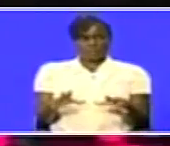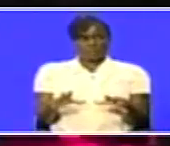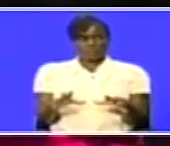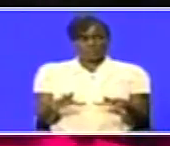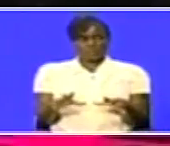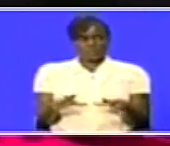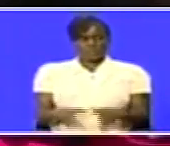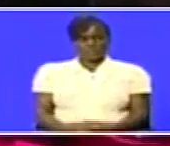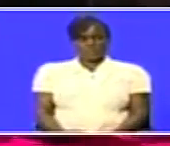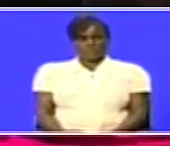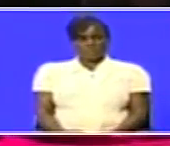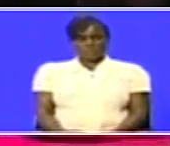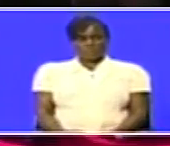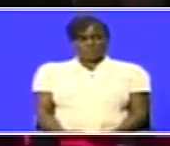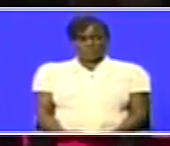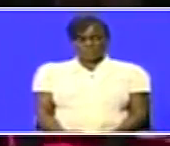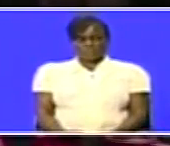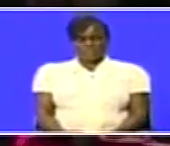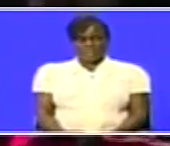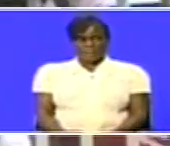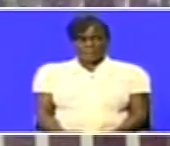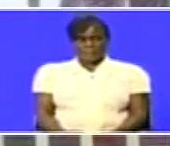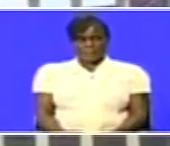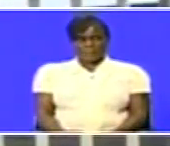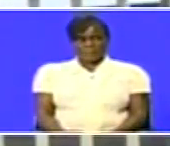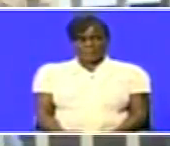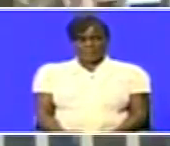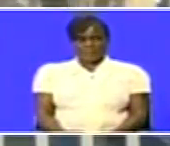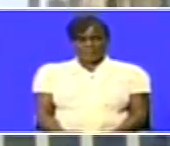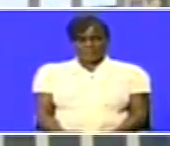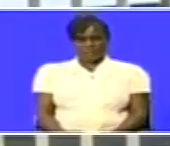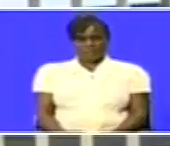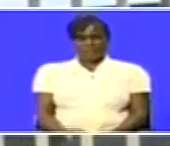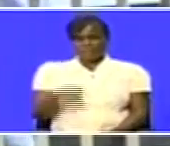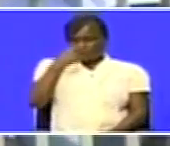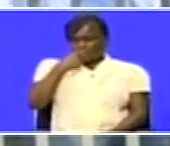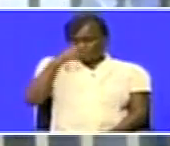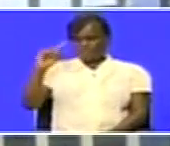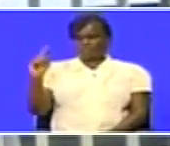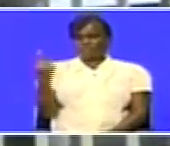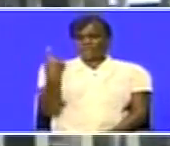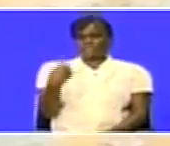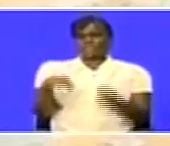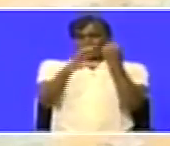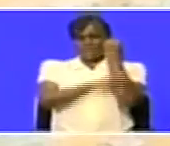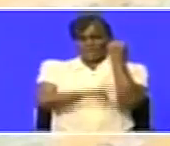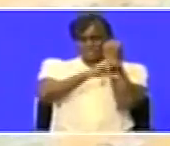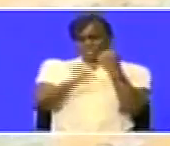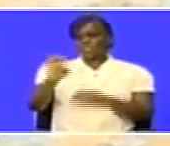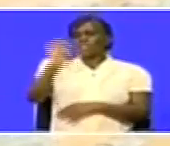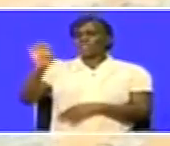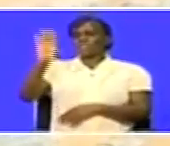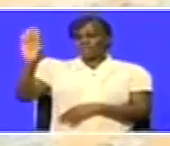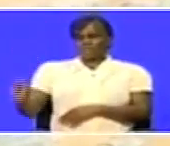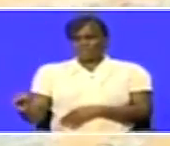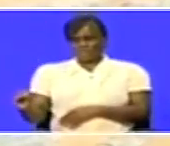major headache for the heads of state in the EAC member countries. The bridge in Tanzania will be the first of a kind in East Africa